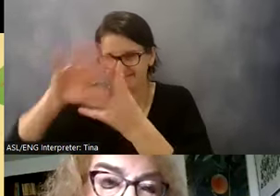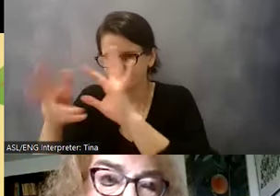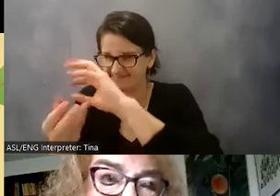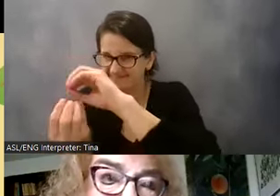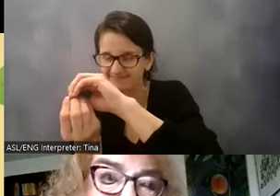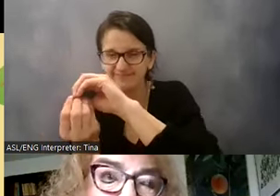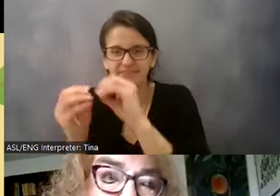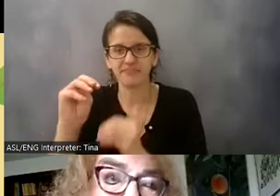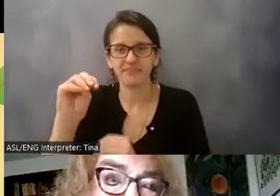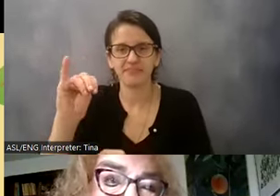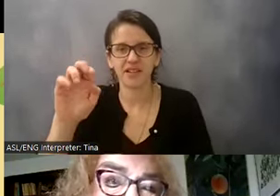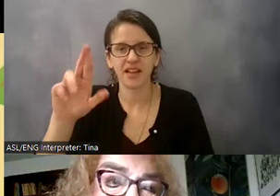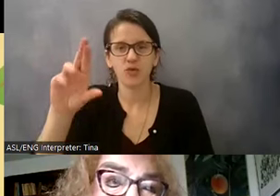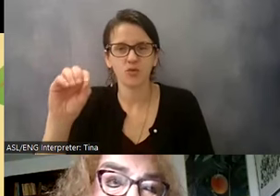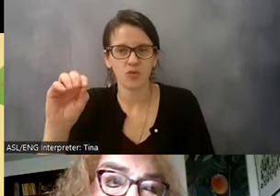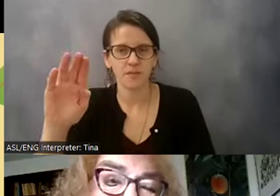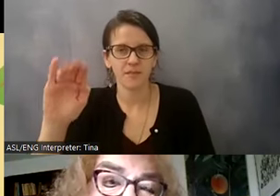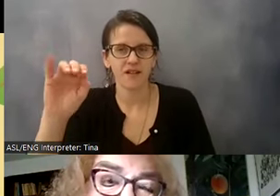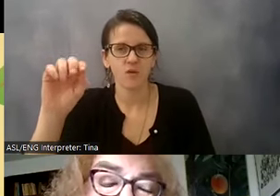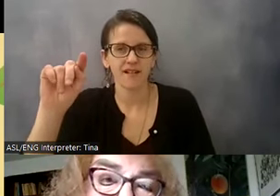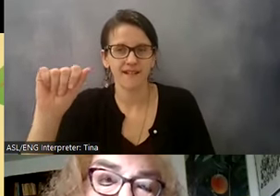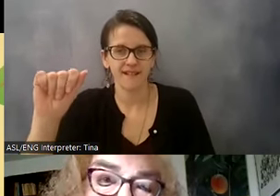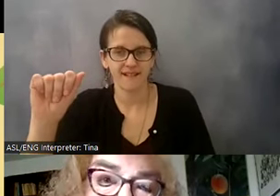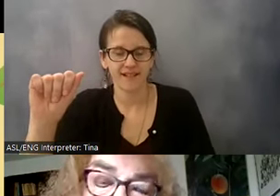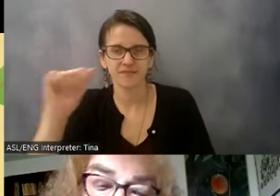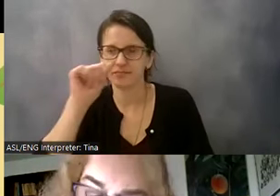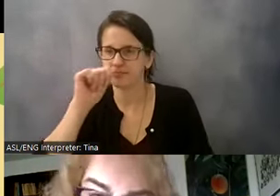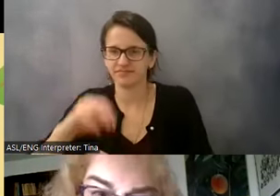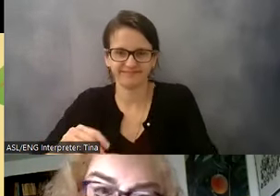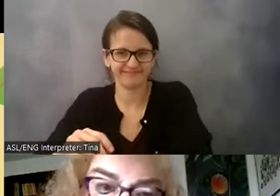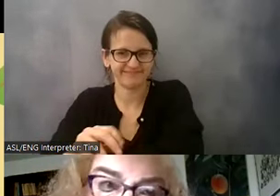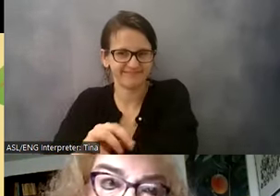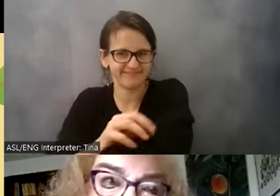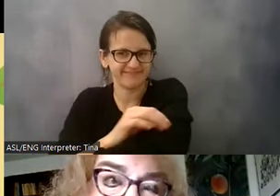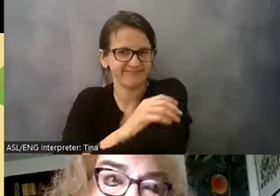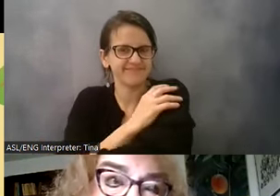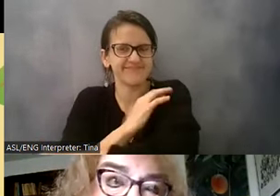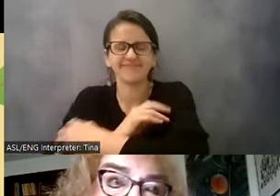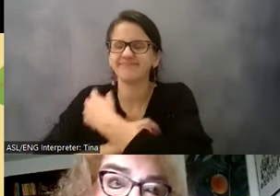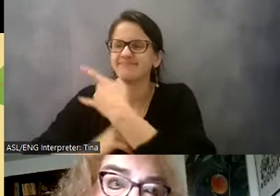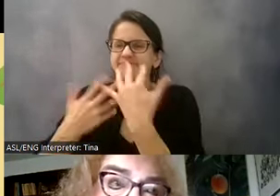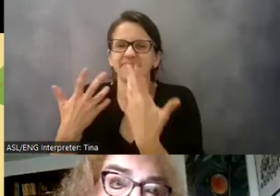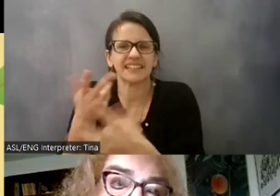of microbiota that actually keeps us healthy.